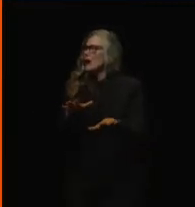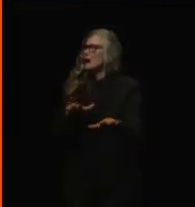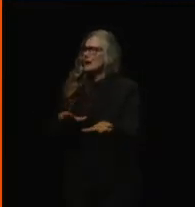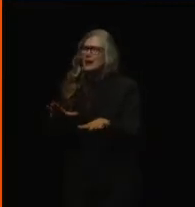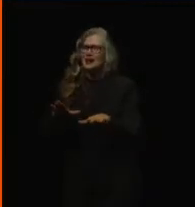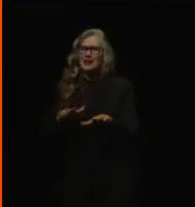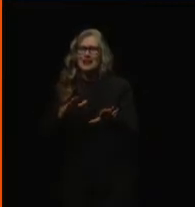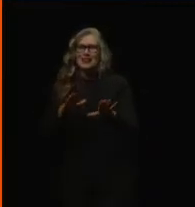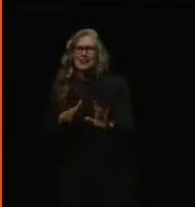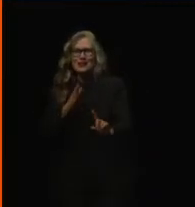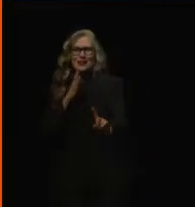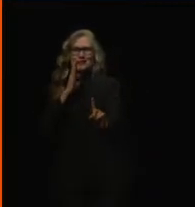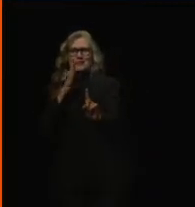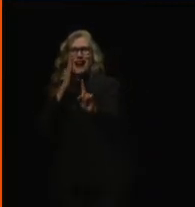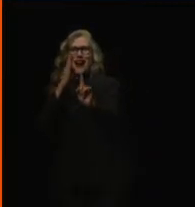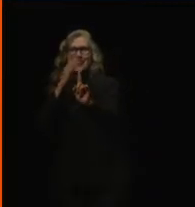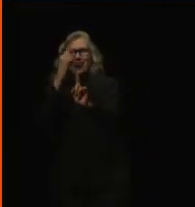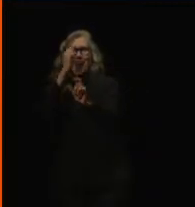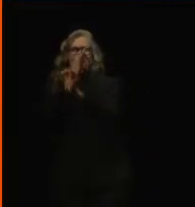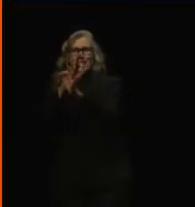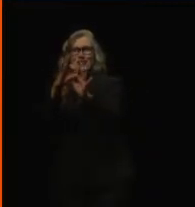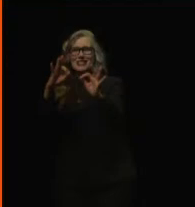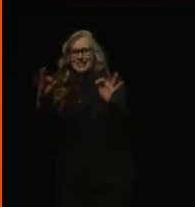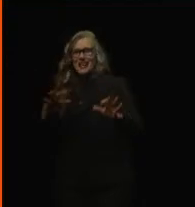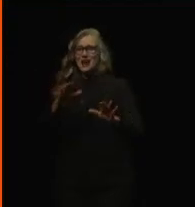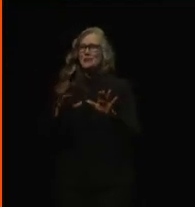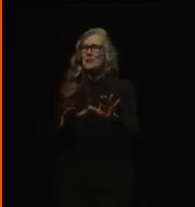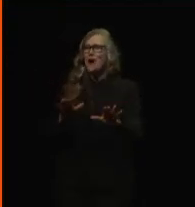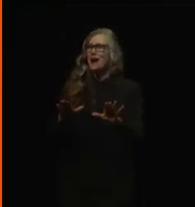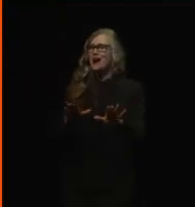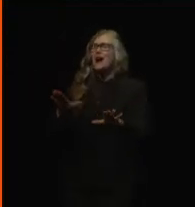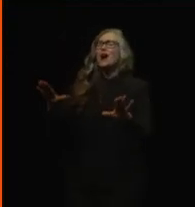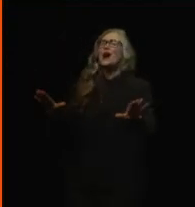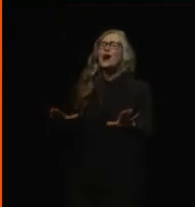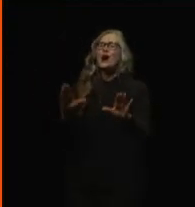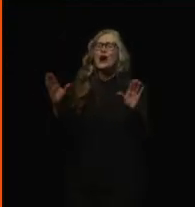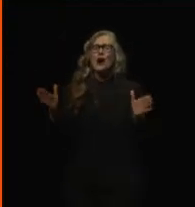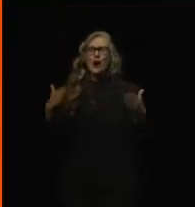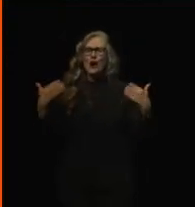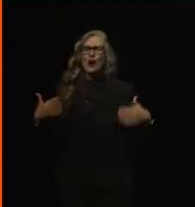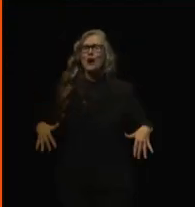and walk with your mind on freedom.